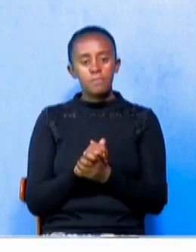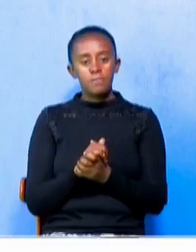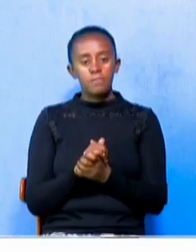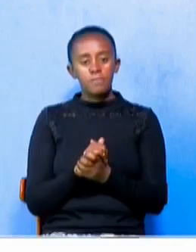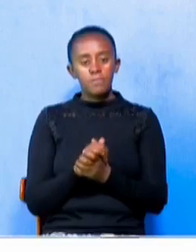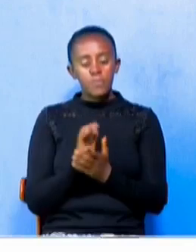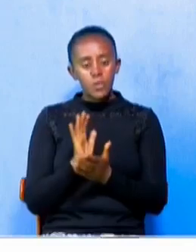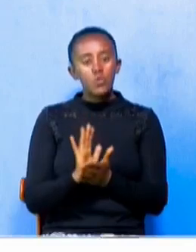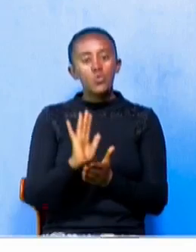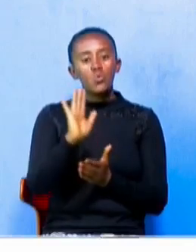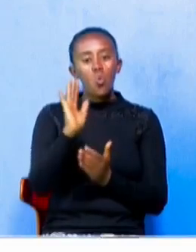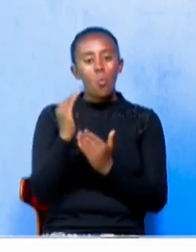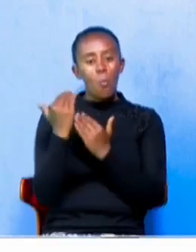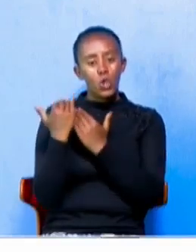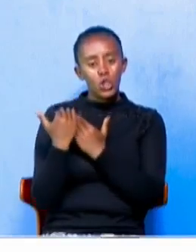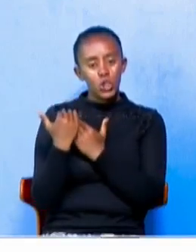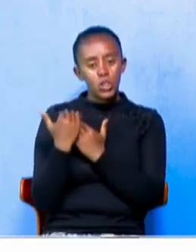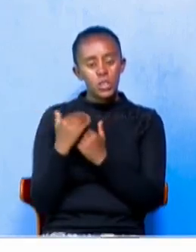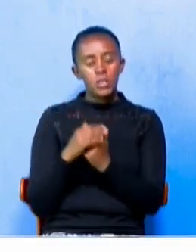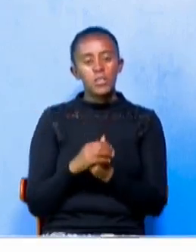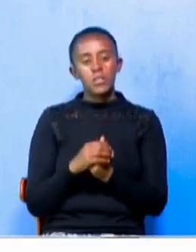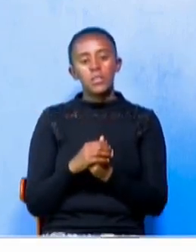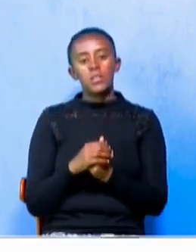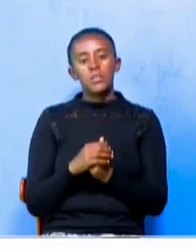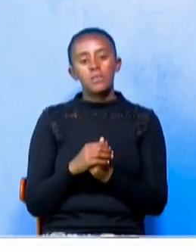your position?